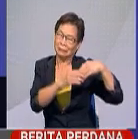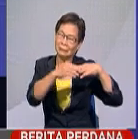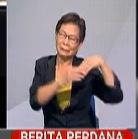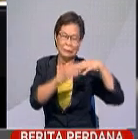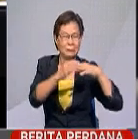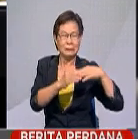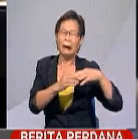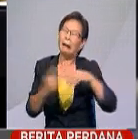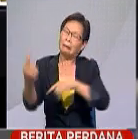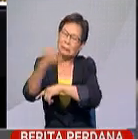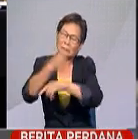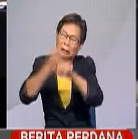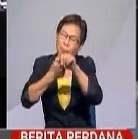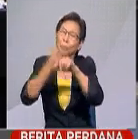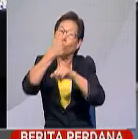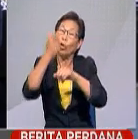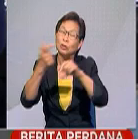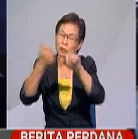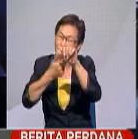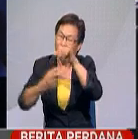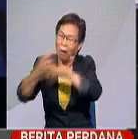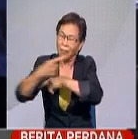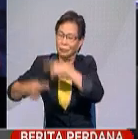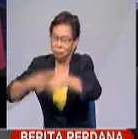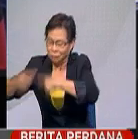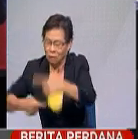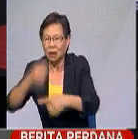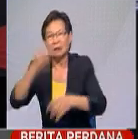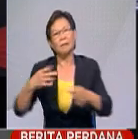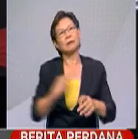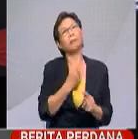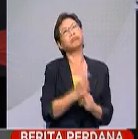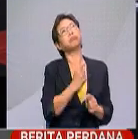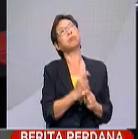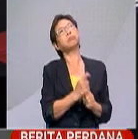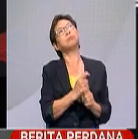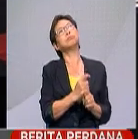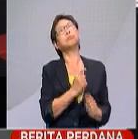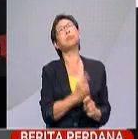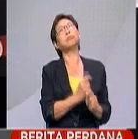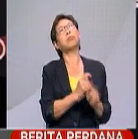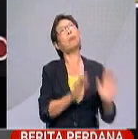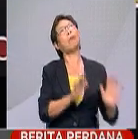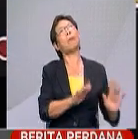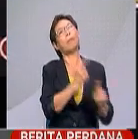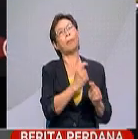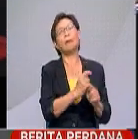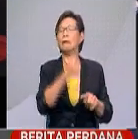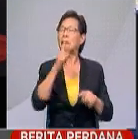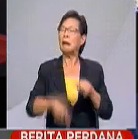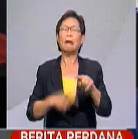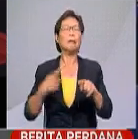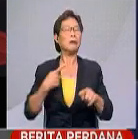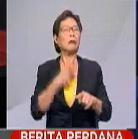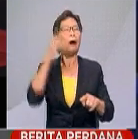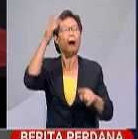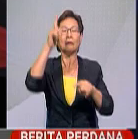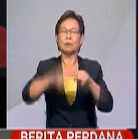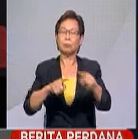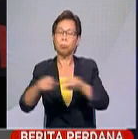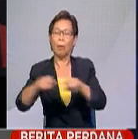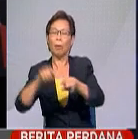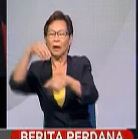daily constant. If we remain stagnant, we will not be able to compete in the